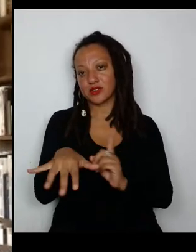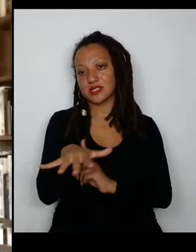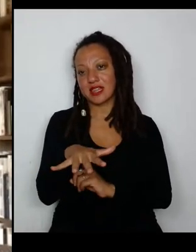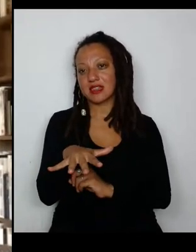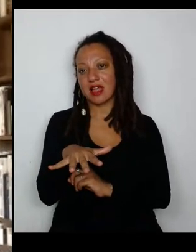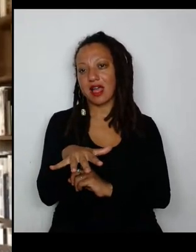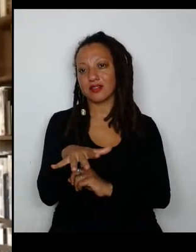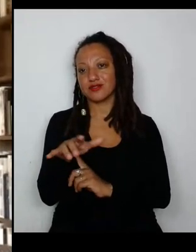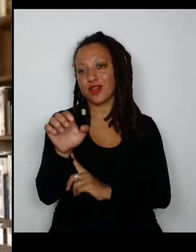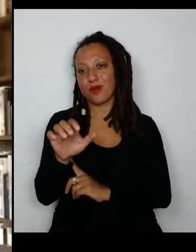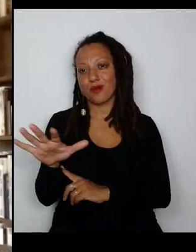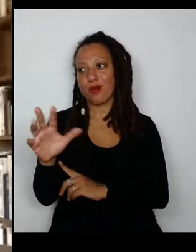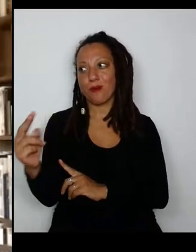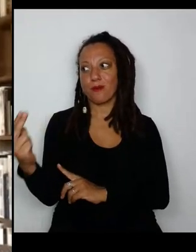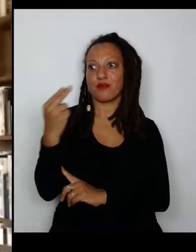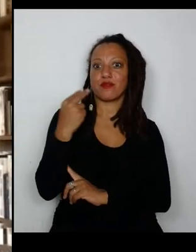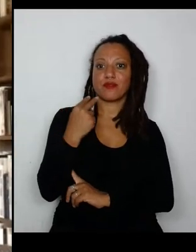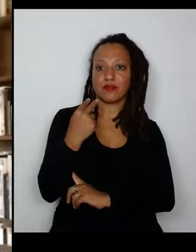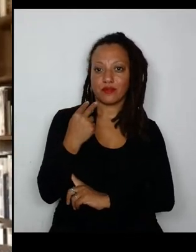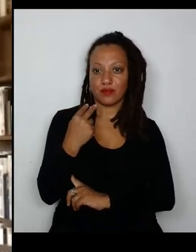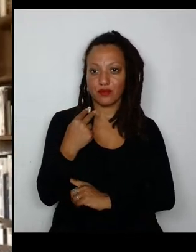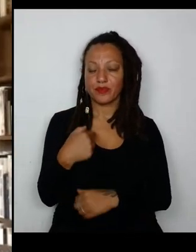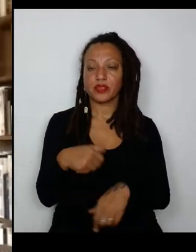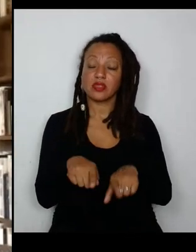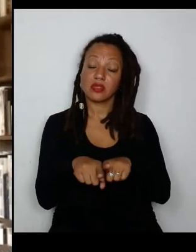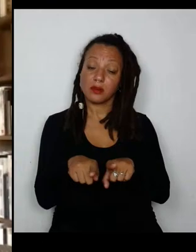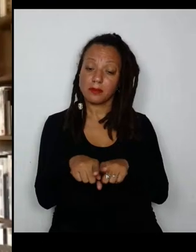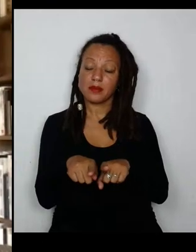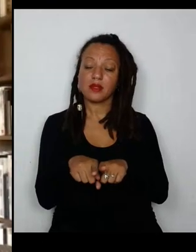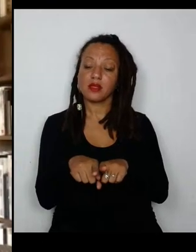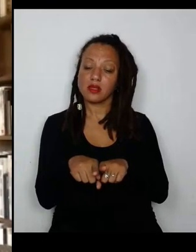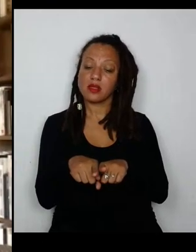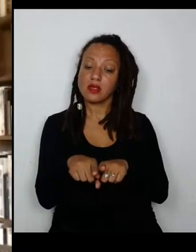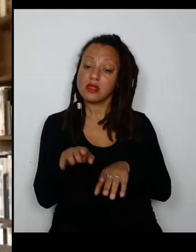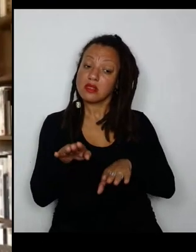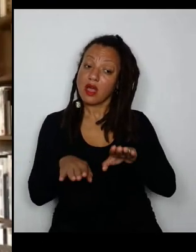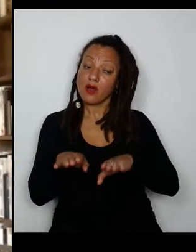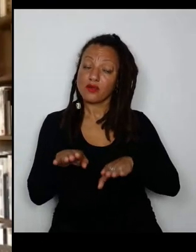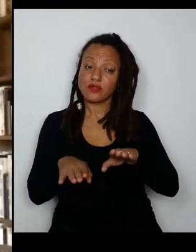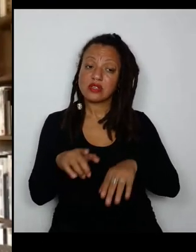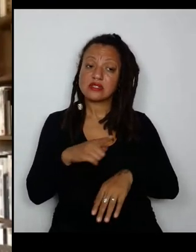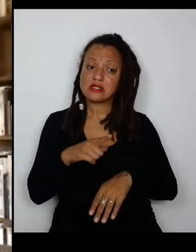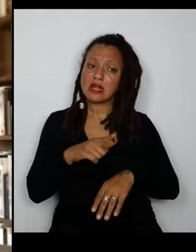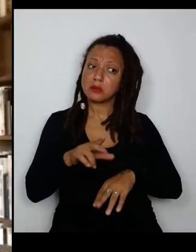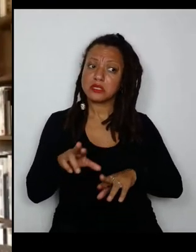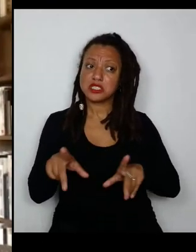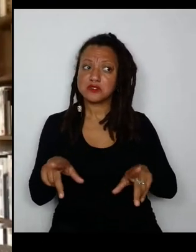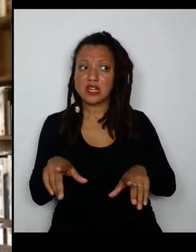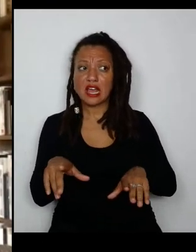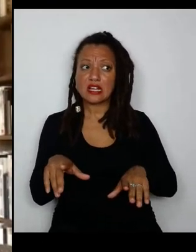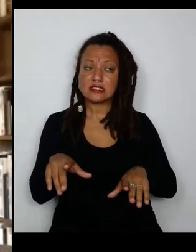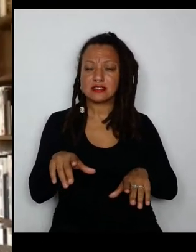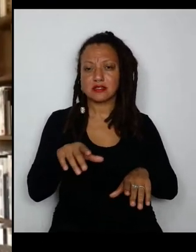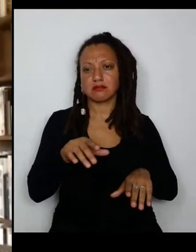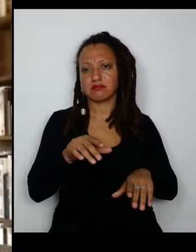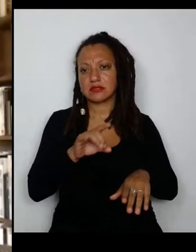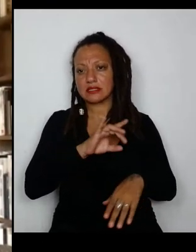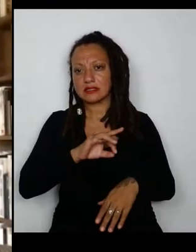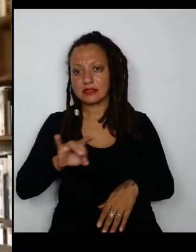more disparate but early on he has this idea for instance of himself as a peruvian